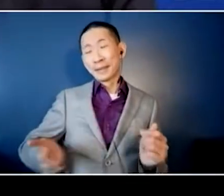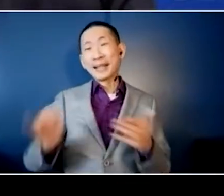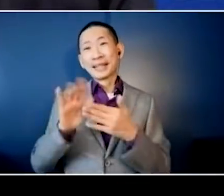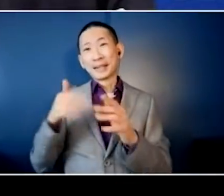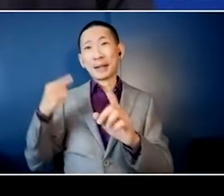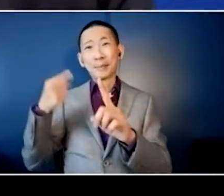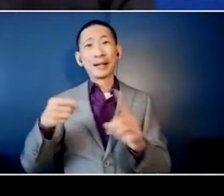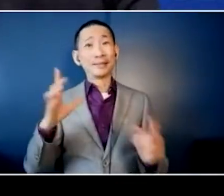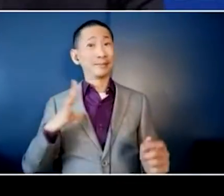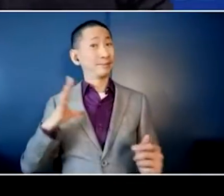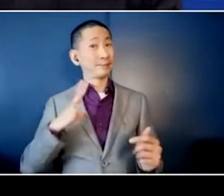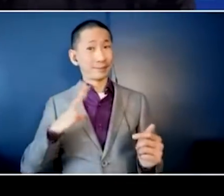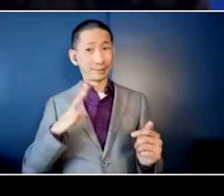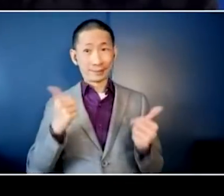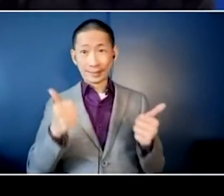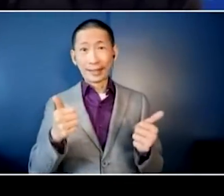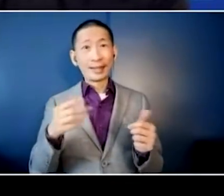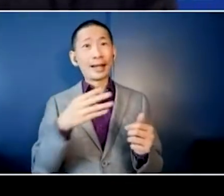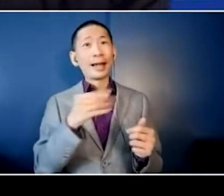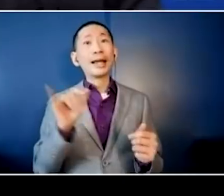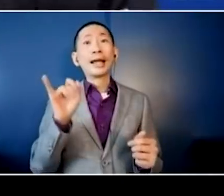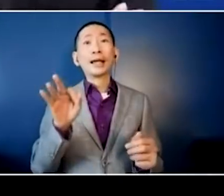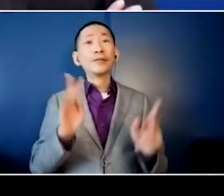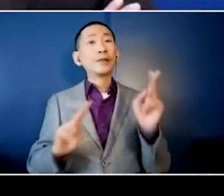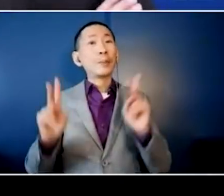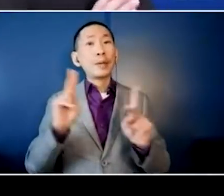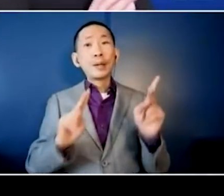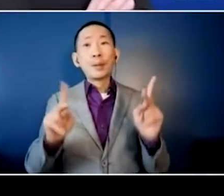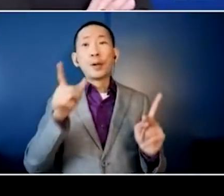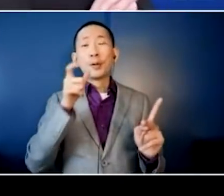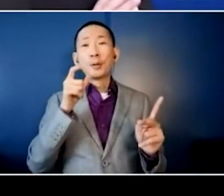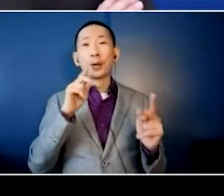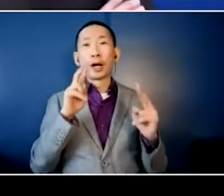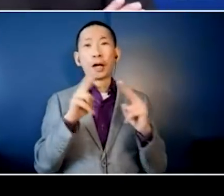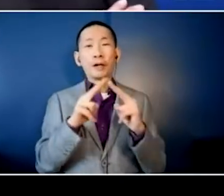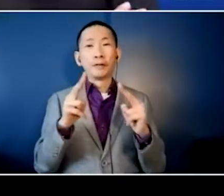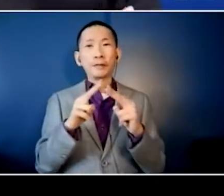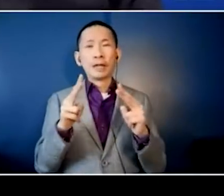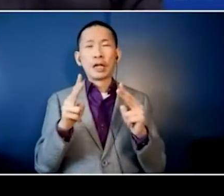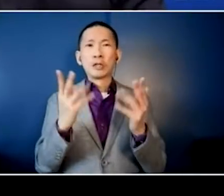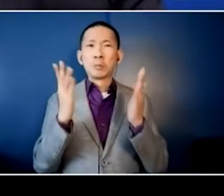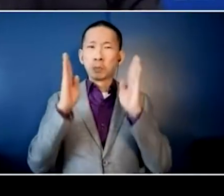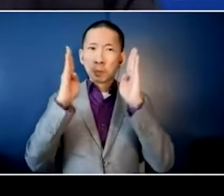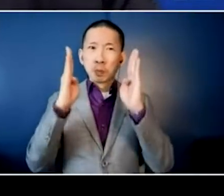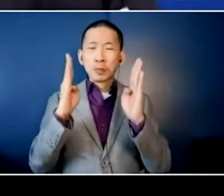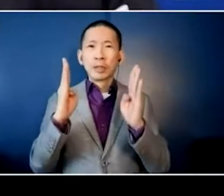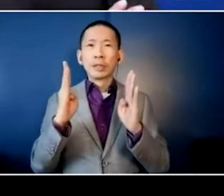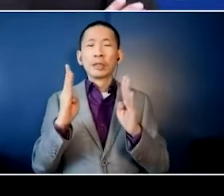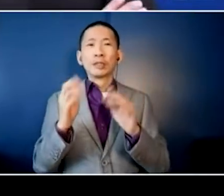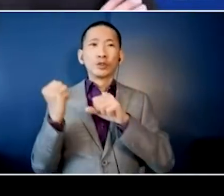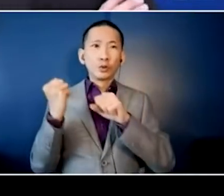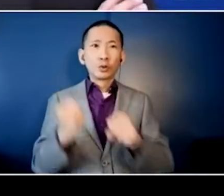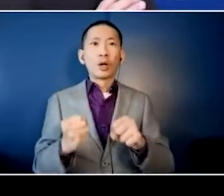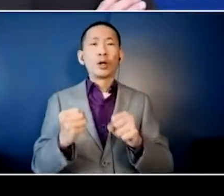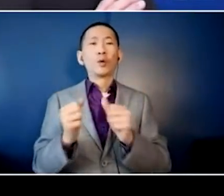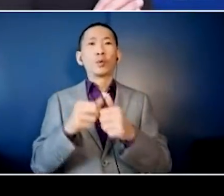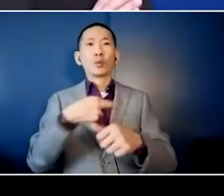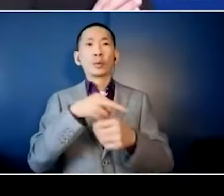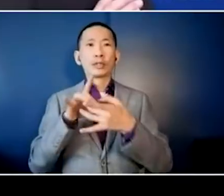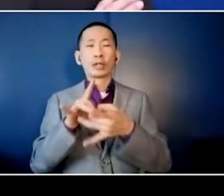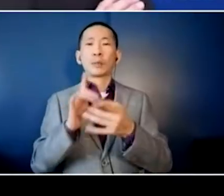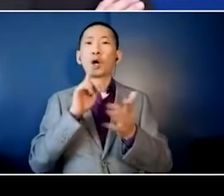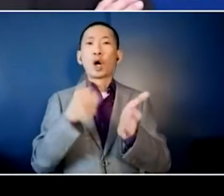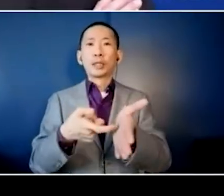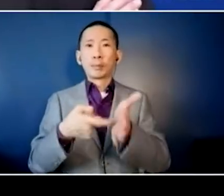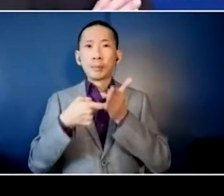No, and if people who are very intent on maintaining their religious connection are demanding that